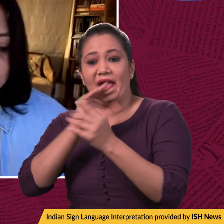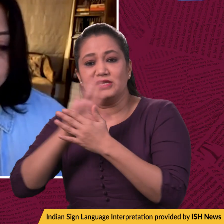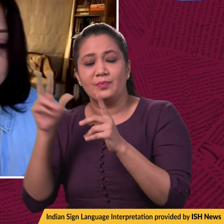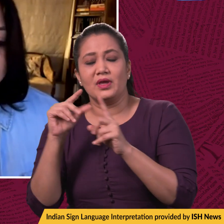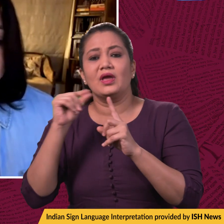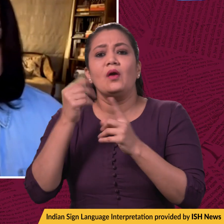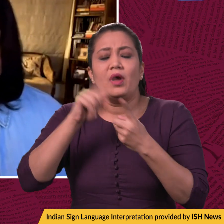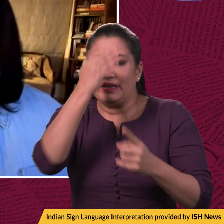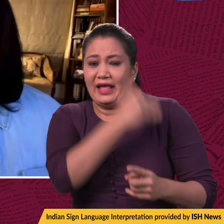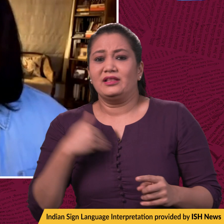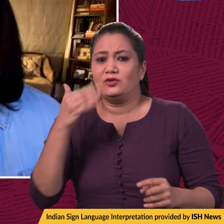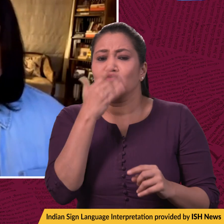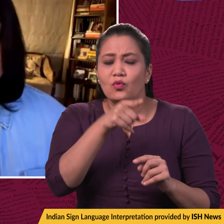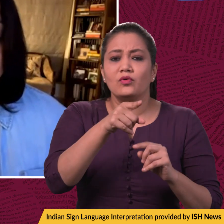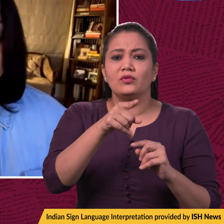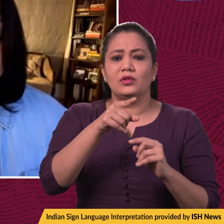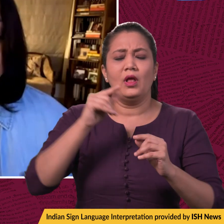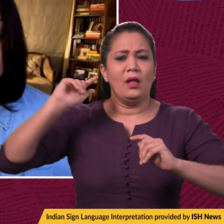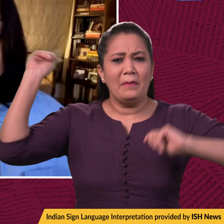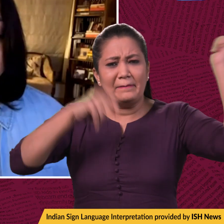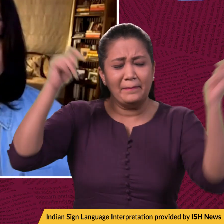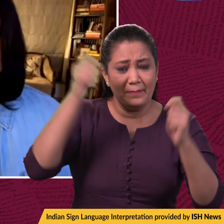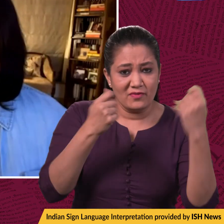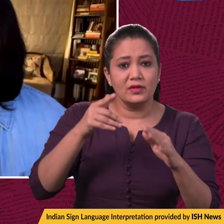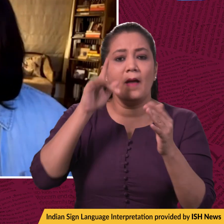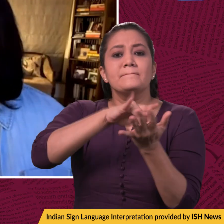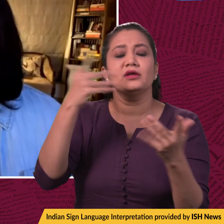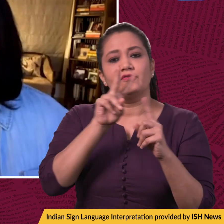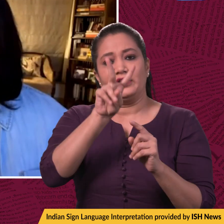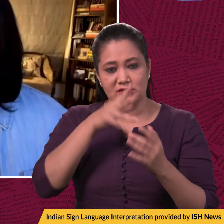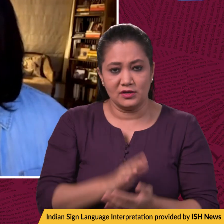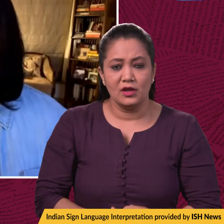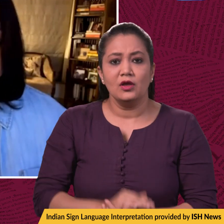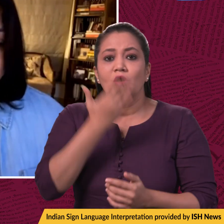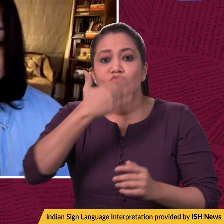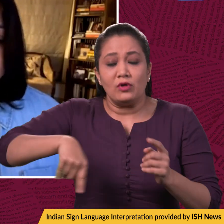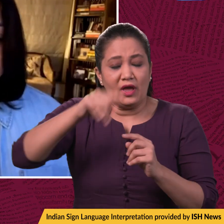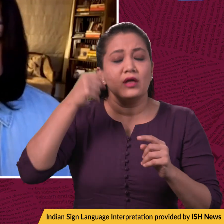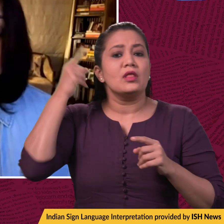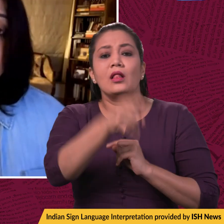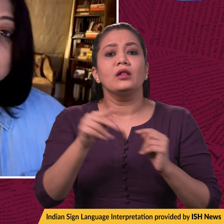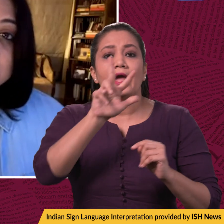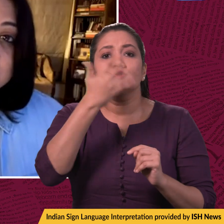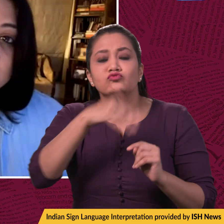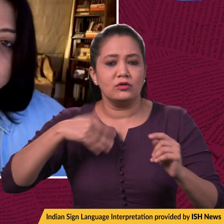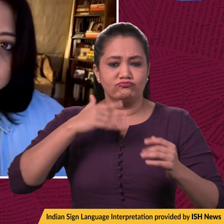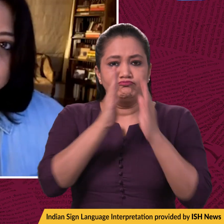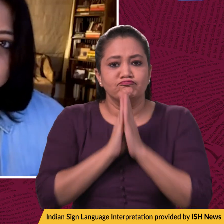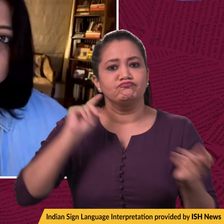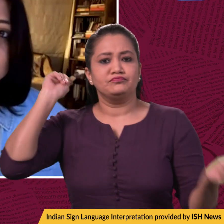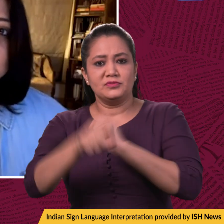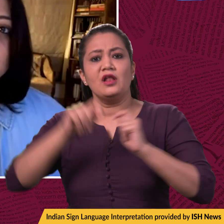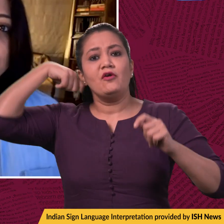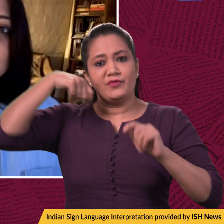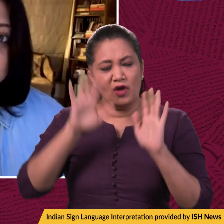Catholic school in Vidisha, alleging religious conversion of 8 students by school authorities. They can be seen on